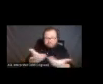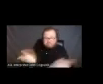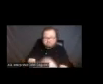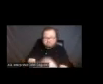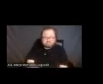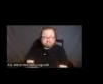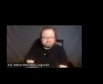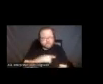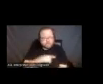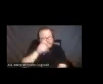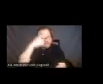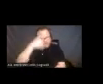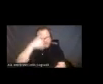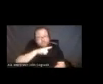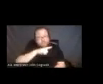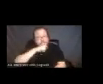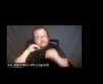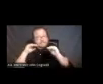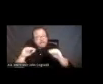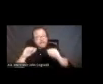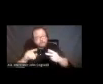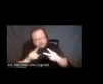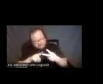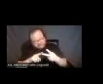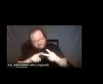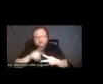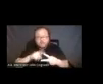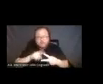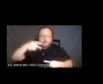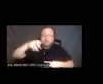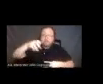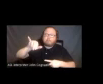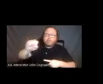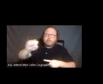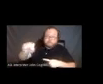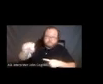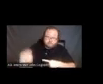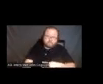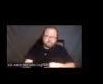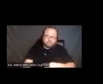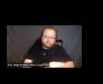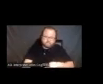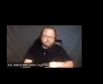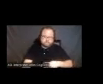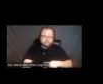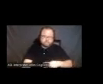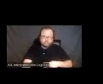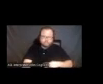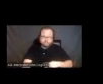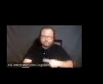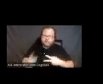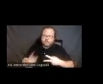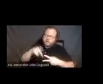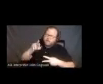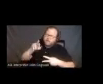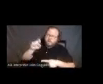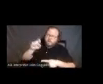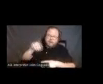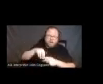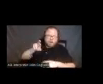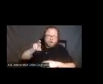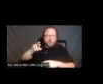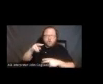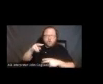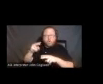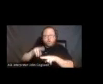We need them for the desert and for Paris. Yeah, Paris is at was it the Railway Museum? Let me look